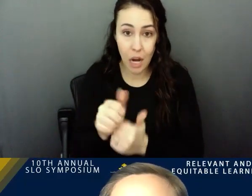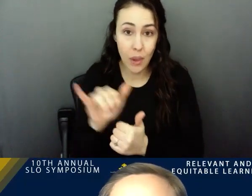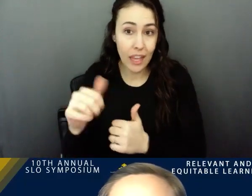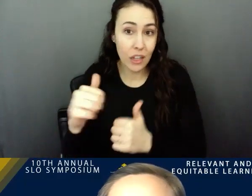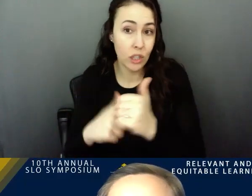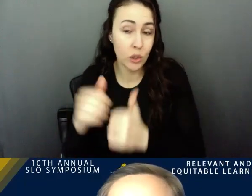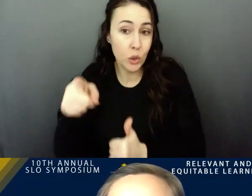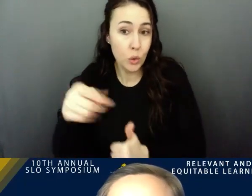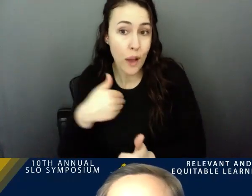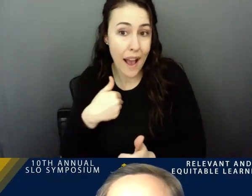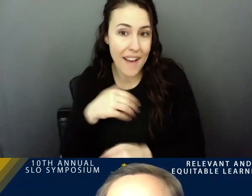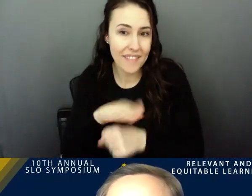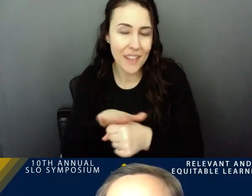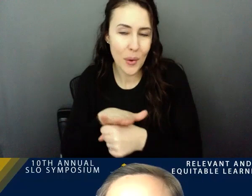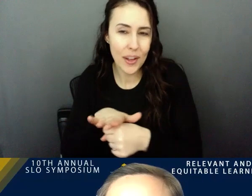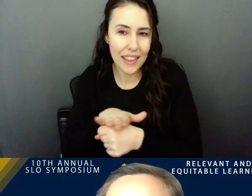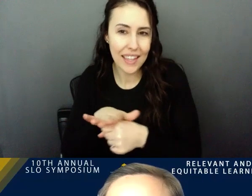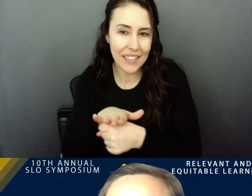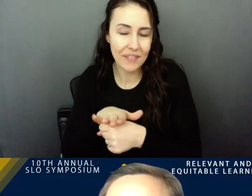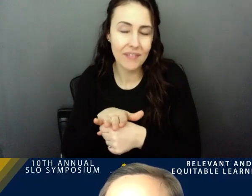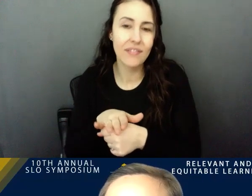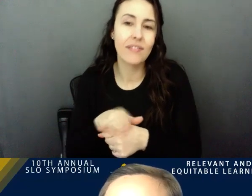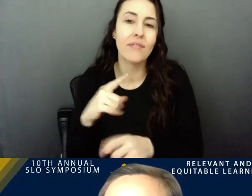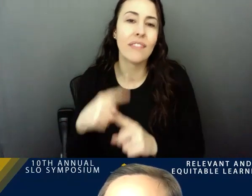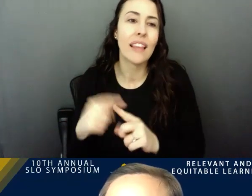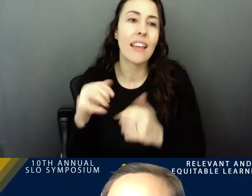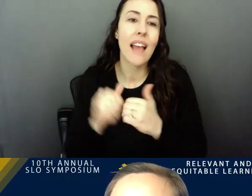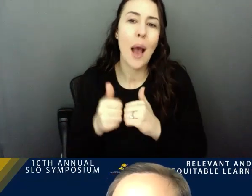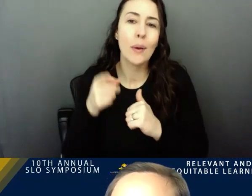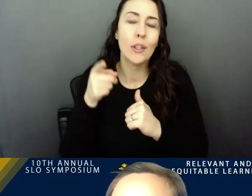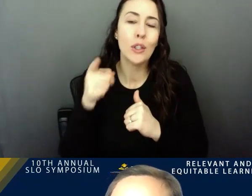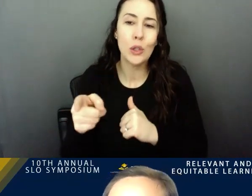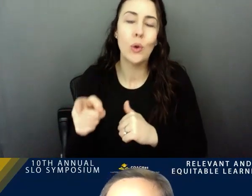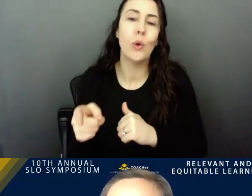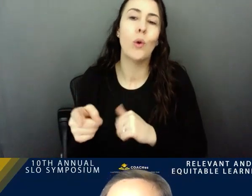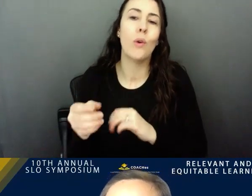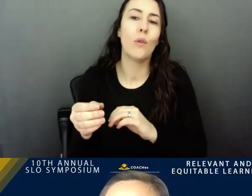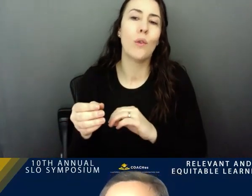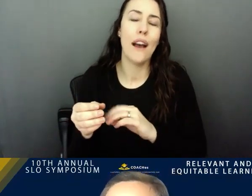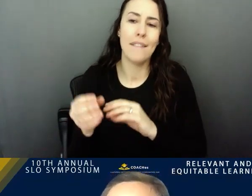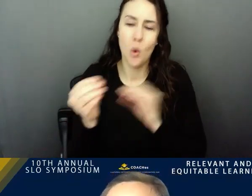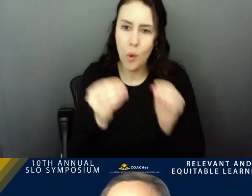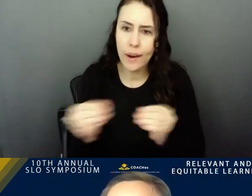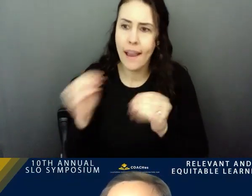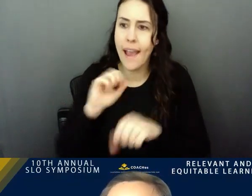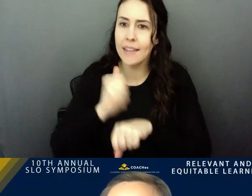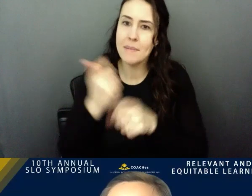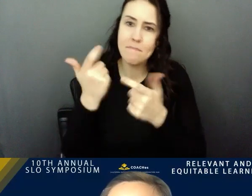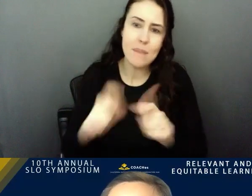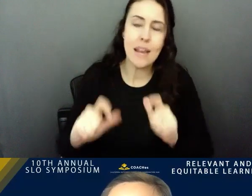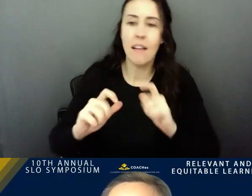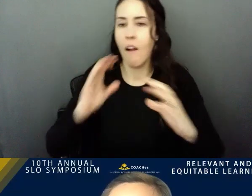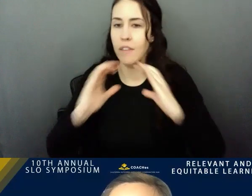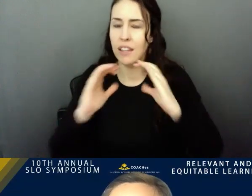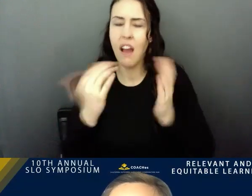locally and the way that you have organized big institutional conversations. Because again, it varies from college to college.